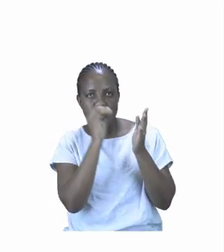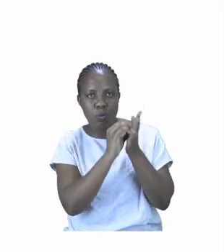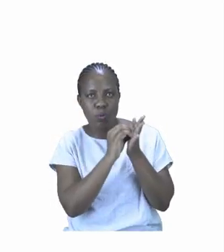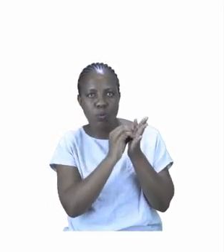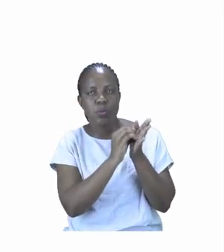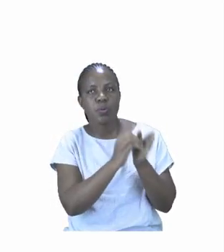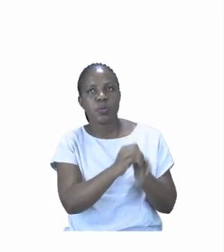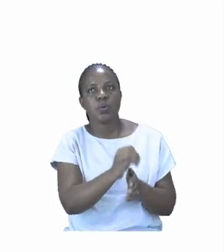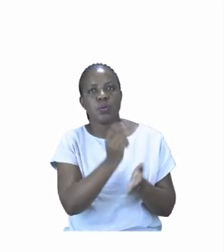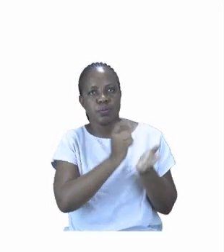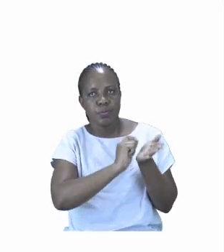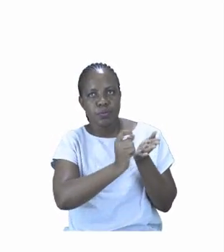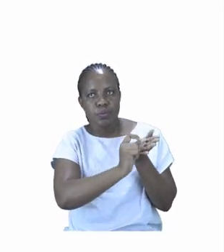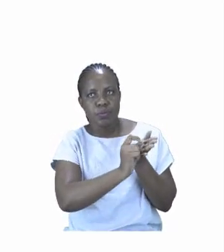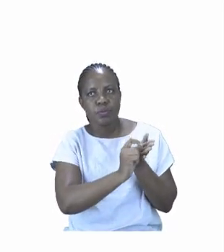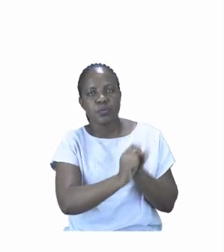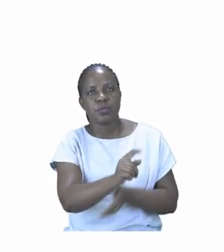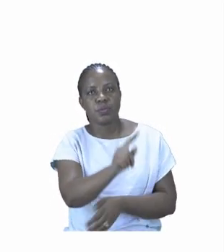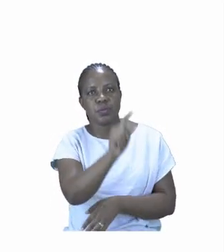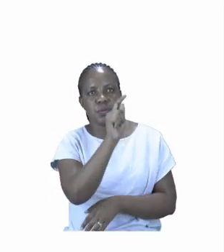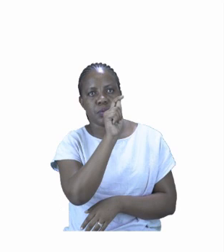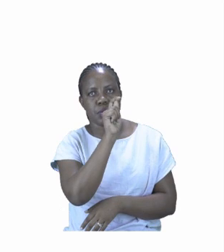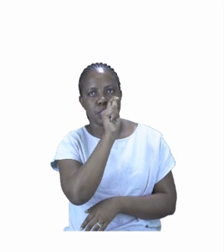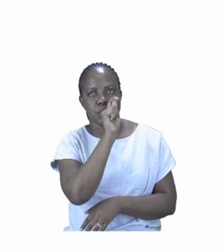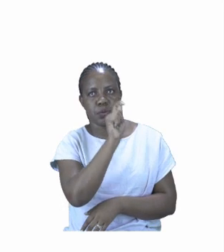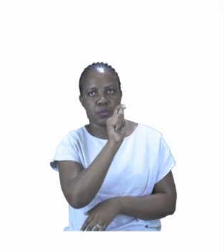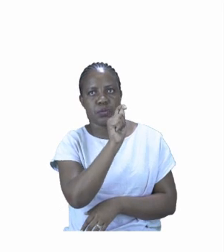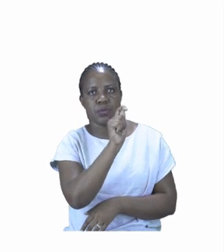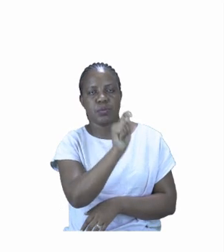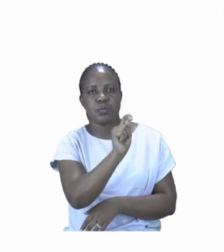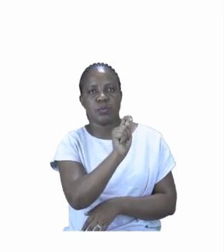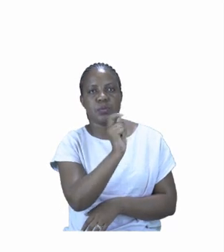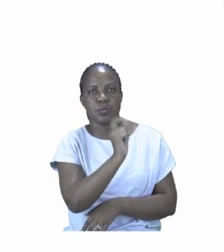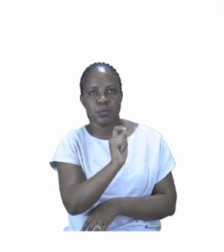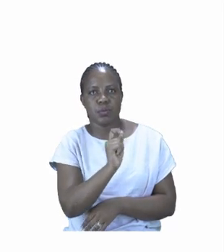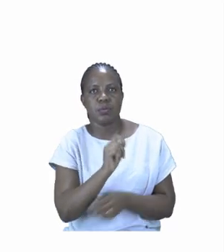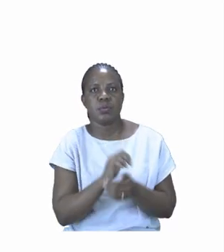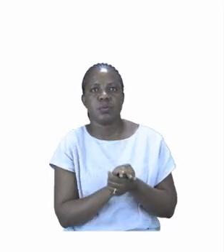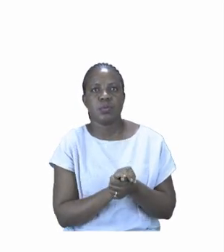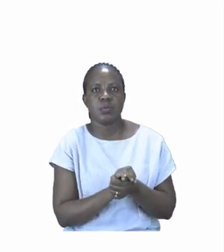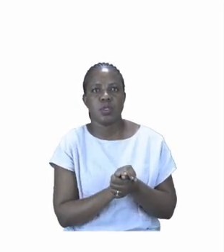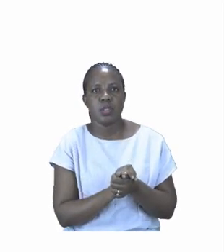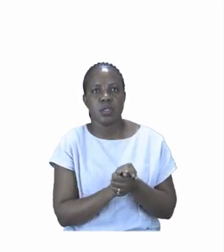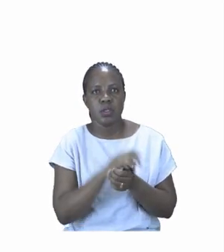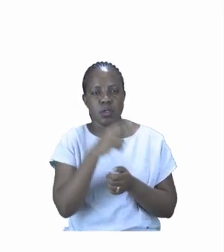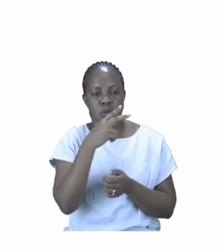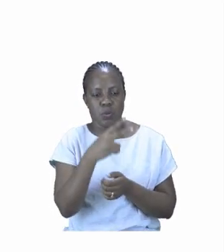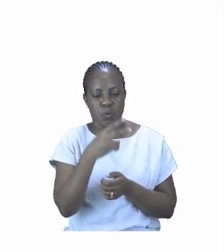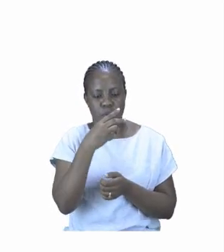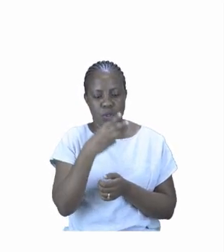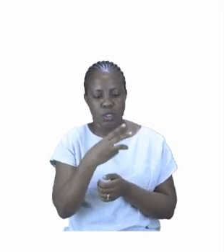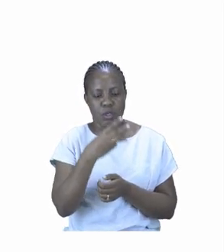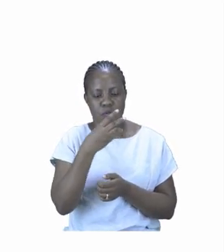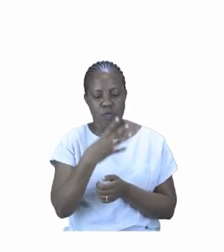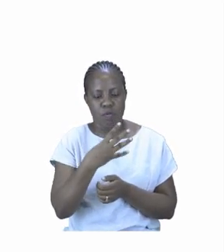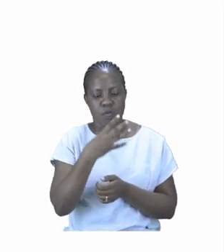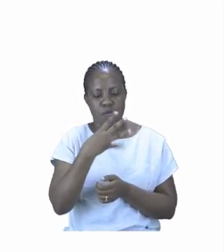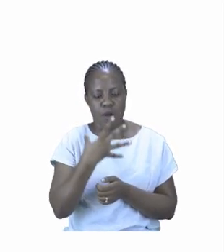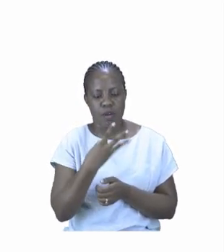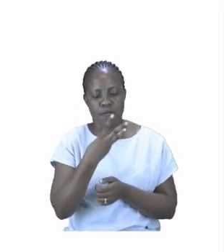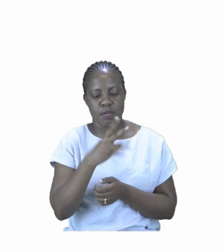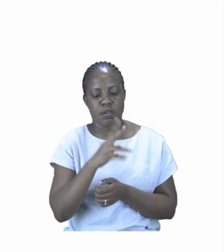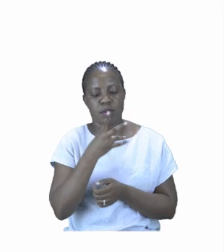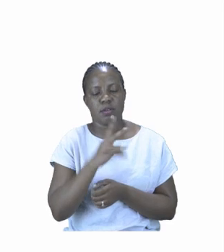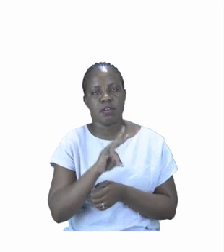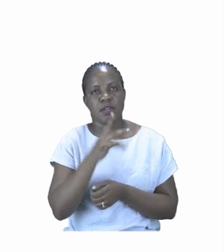a consonant. You are going to take a look at each picture and try and make up the